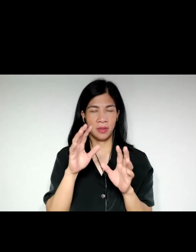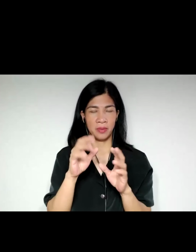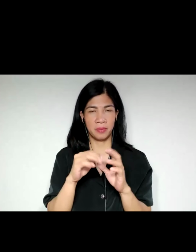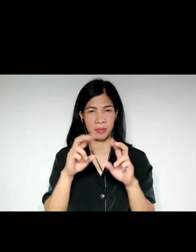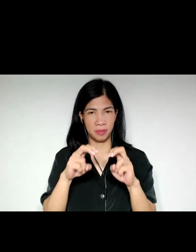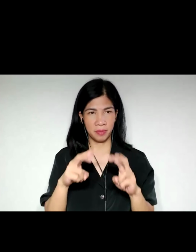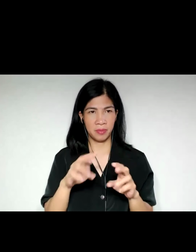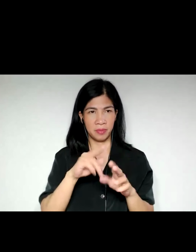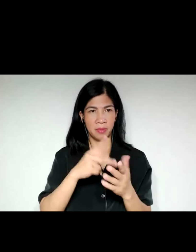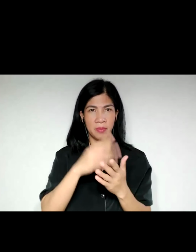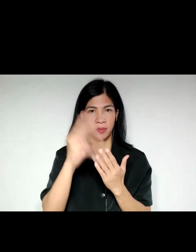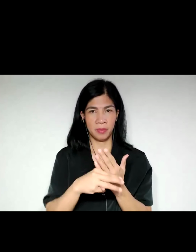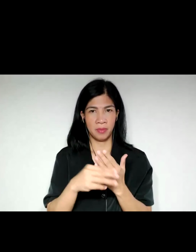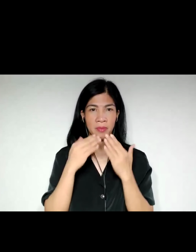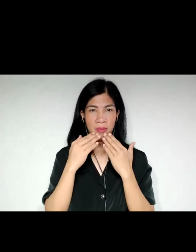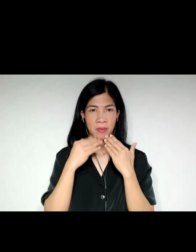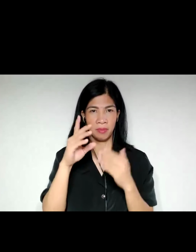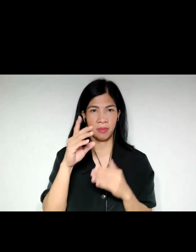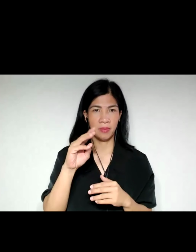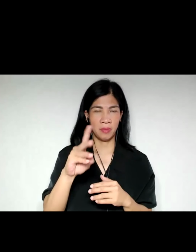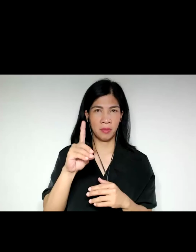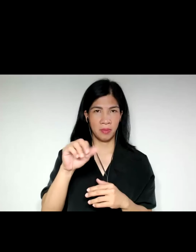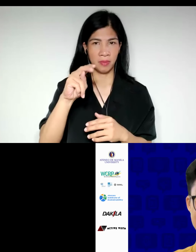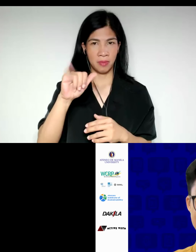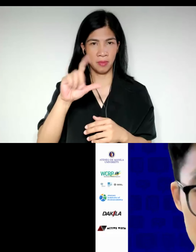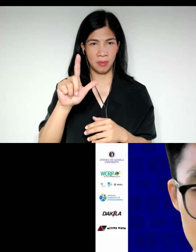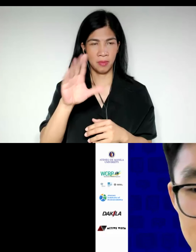and everyone. Thank you, Jean. Thank you. Okay.